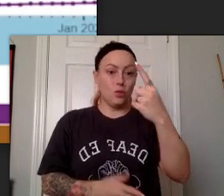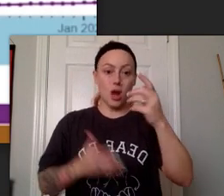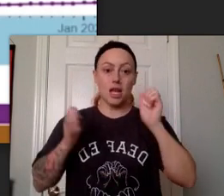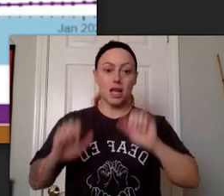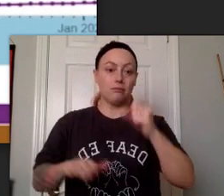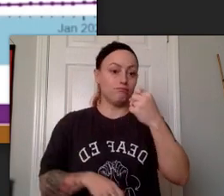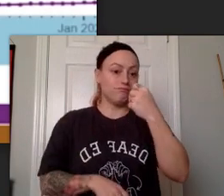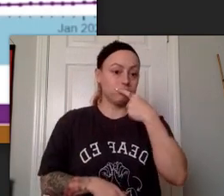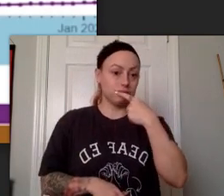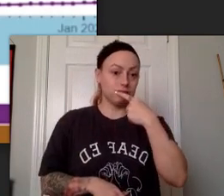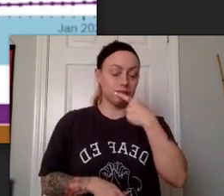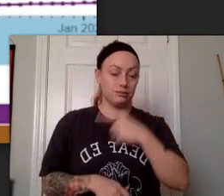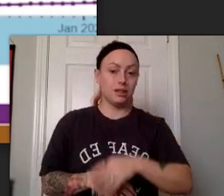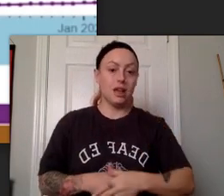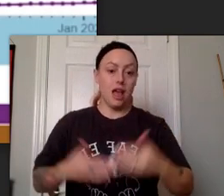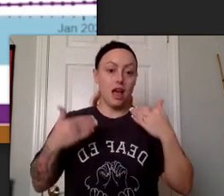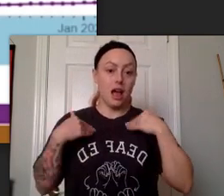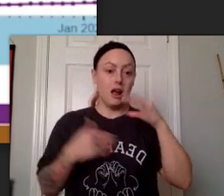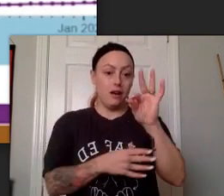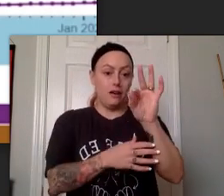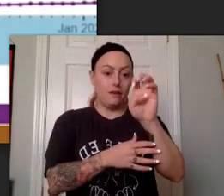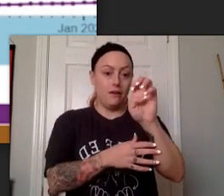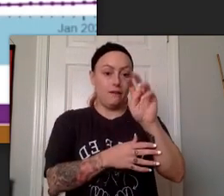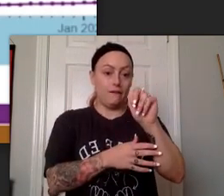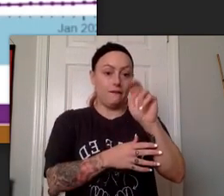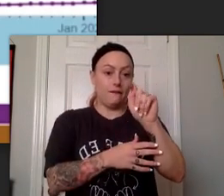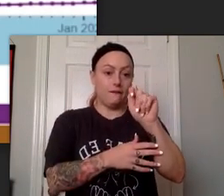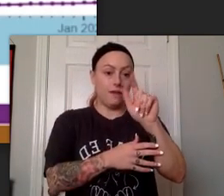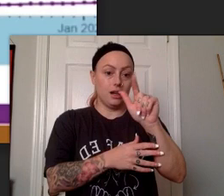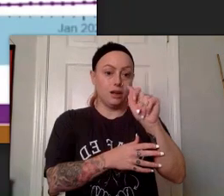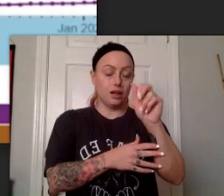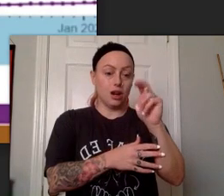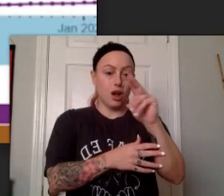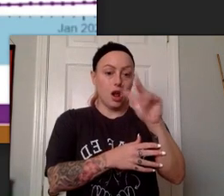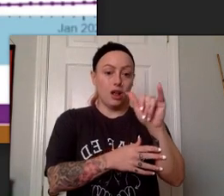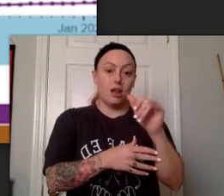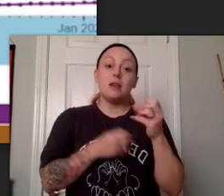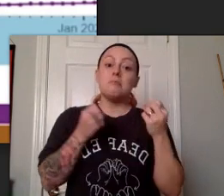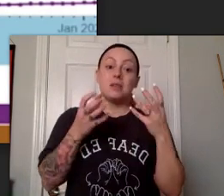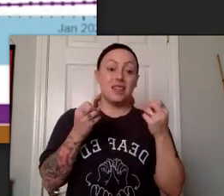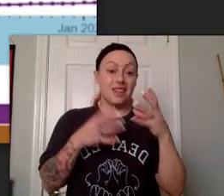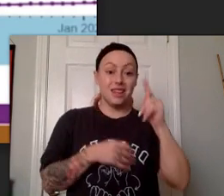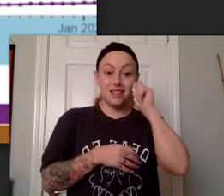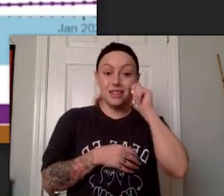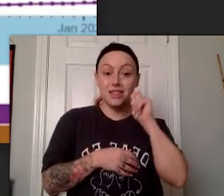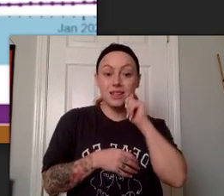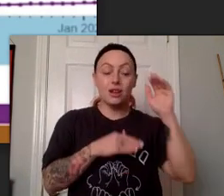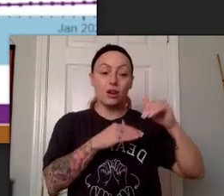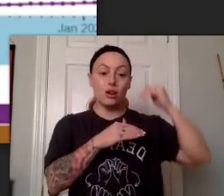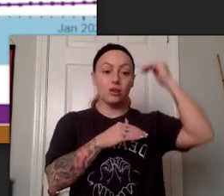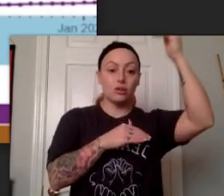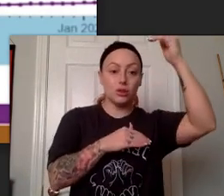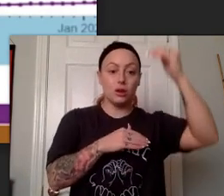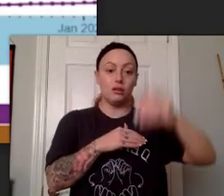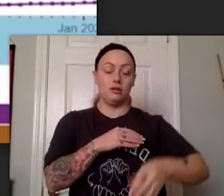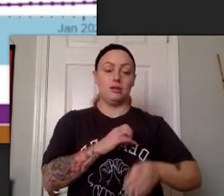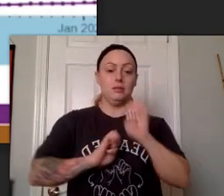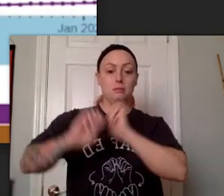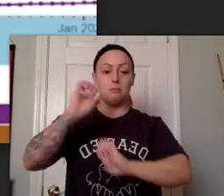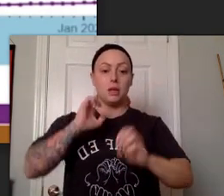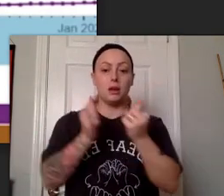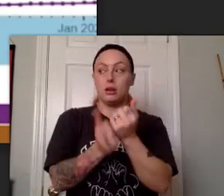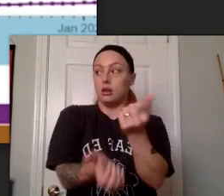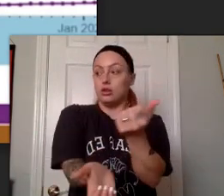we predominantly see in teens or young adults experimenting with drug use, or people seeking very